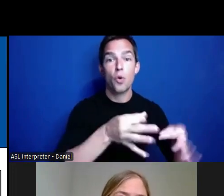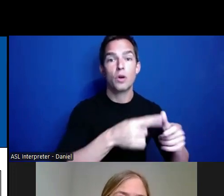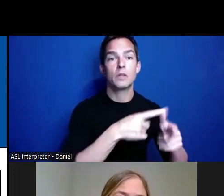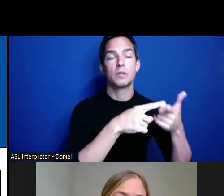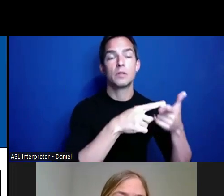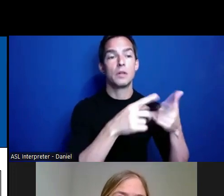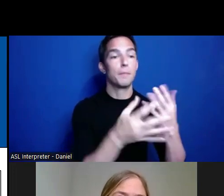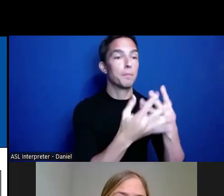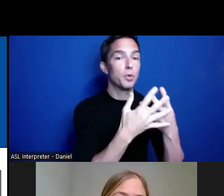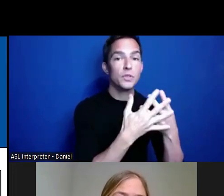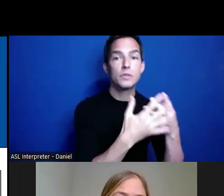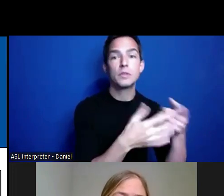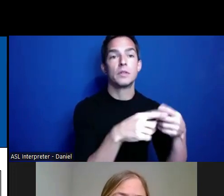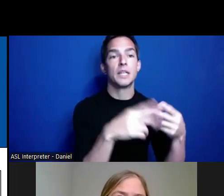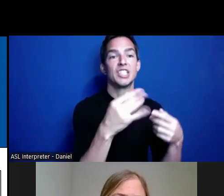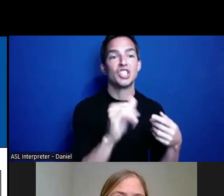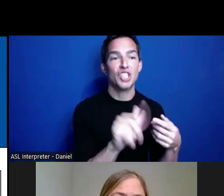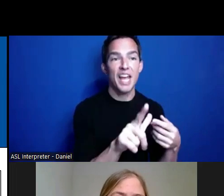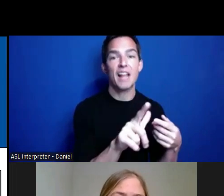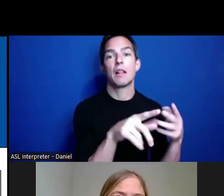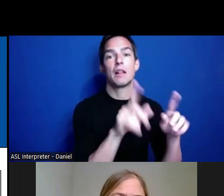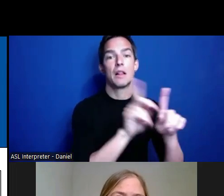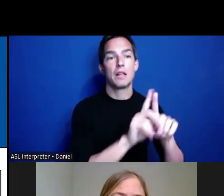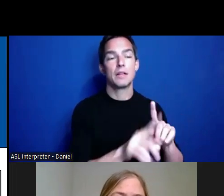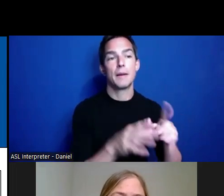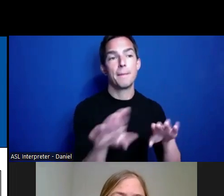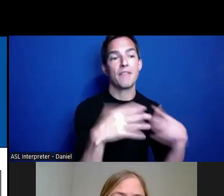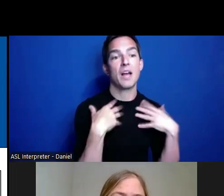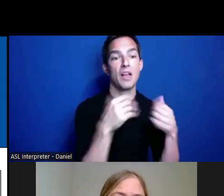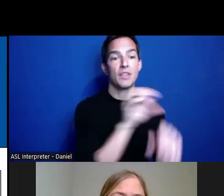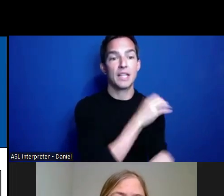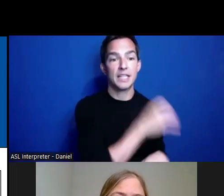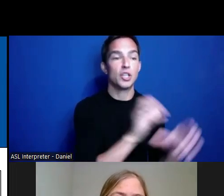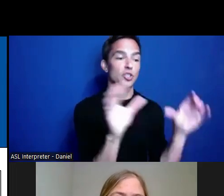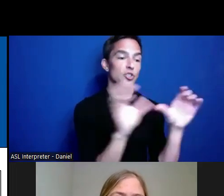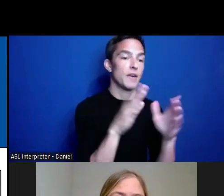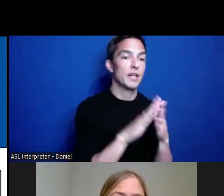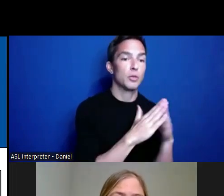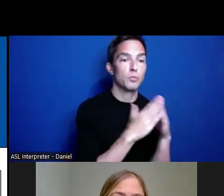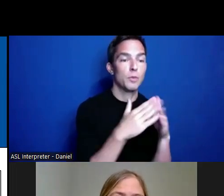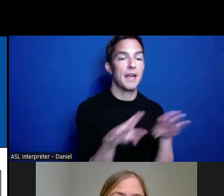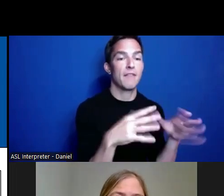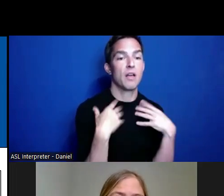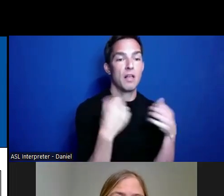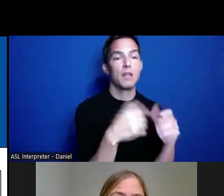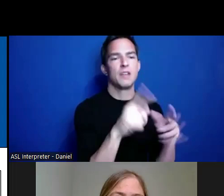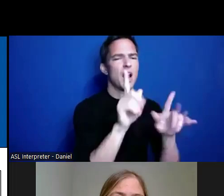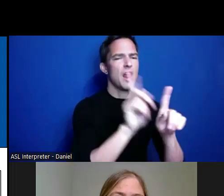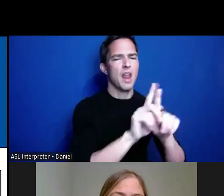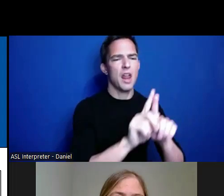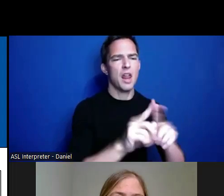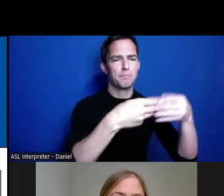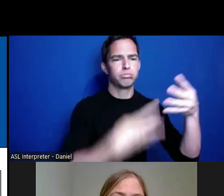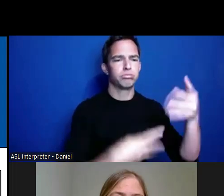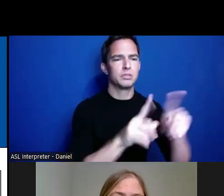the prisons, they're working in the jails, they're working in behavioral health clinics, they're working in certified community behavioral health clinics, they're working in all of these different